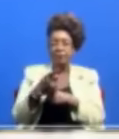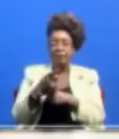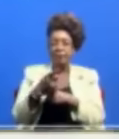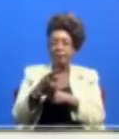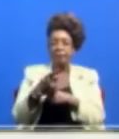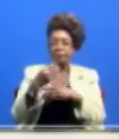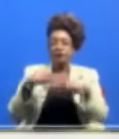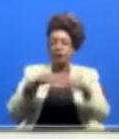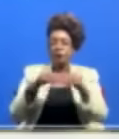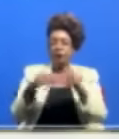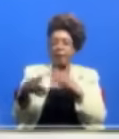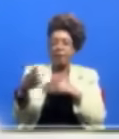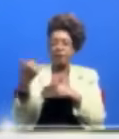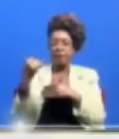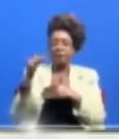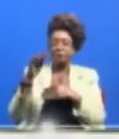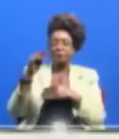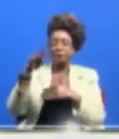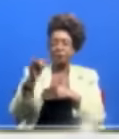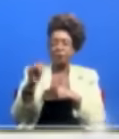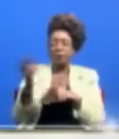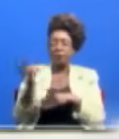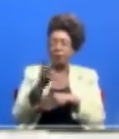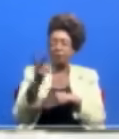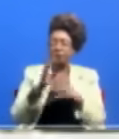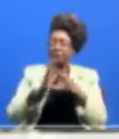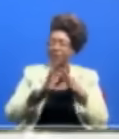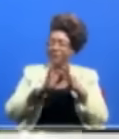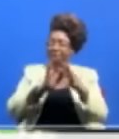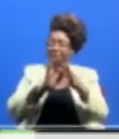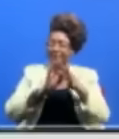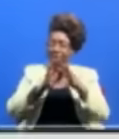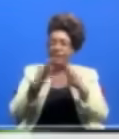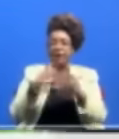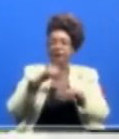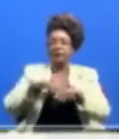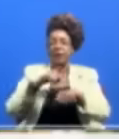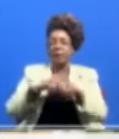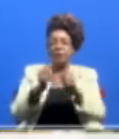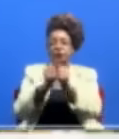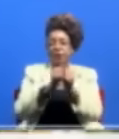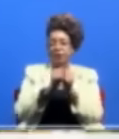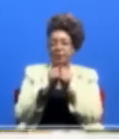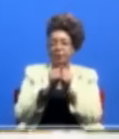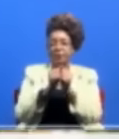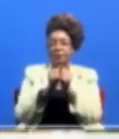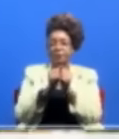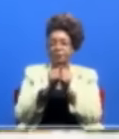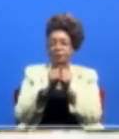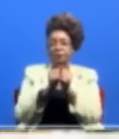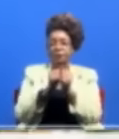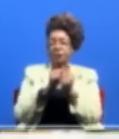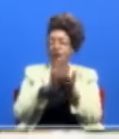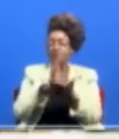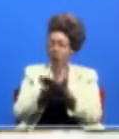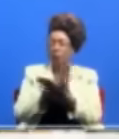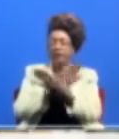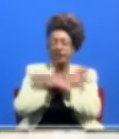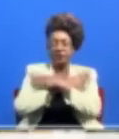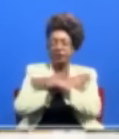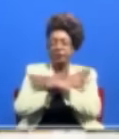According to the former landlady, Alice Meli, the duo had a strong bond and spent plenty of time together. Walikuwa marafiki